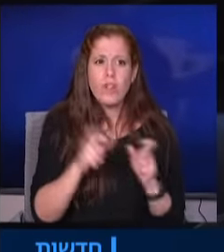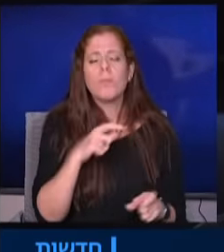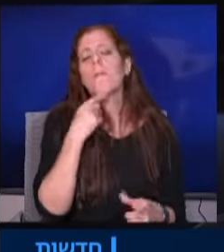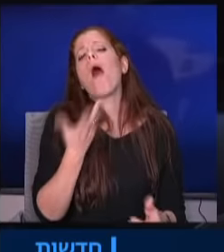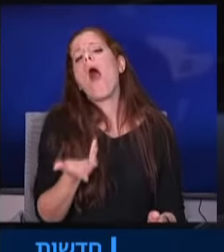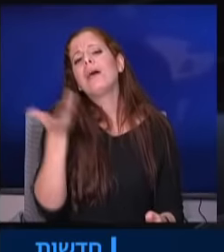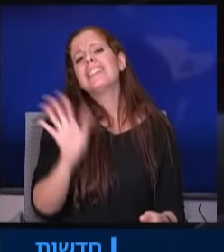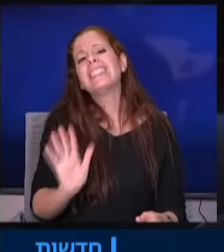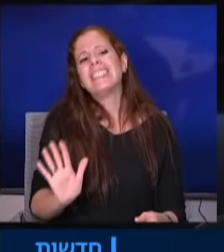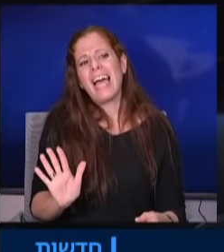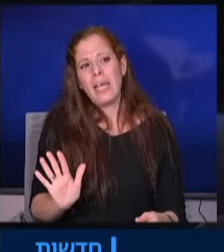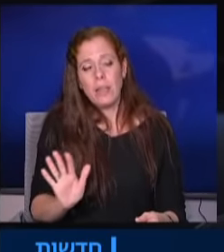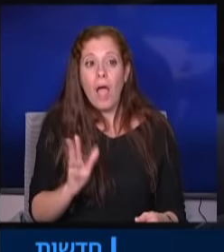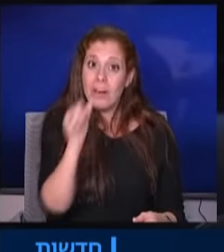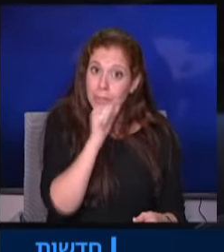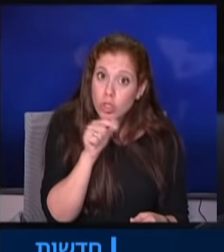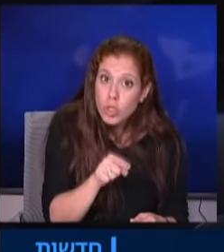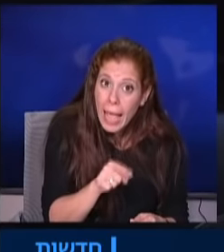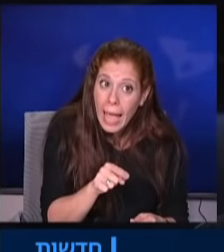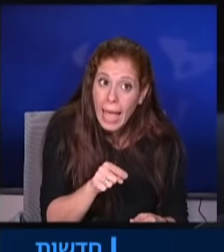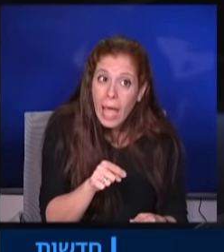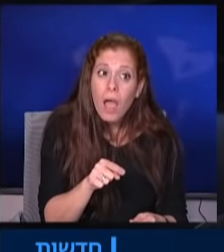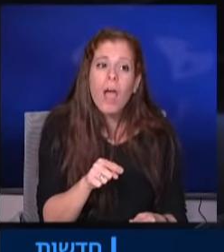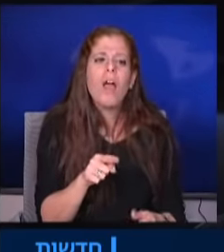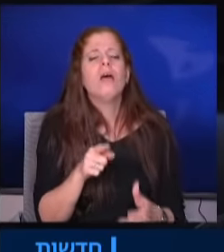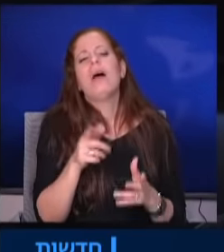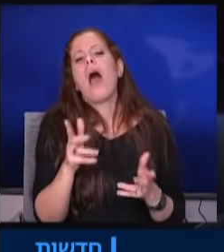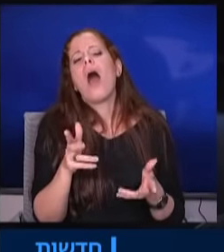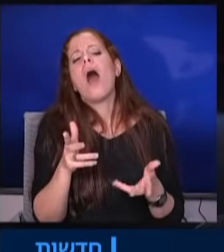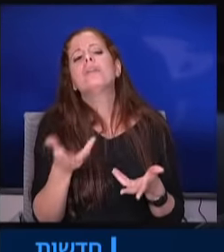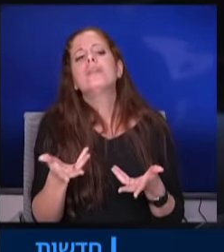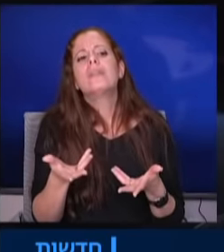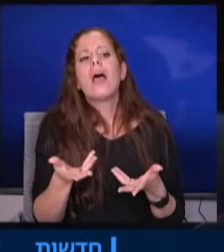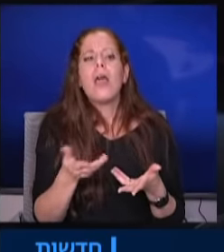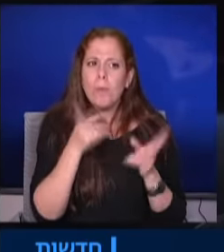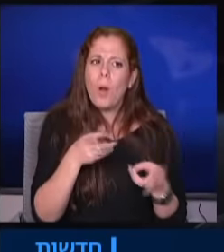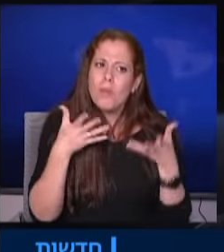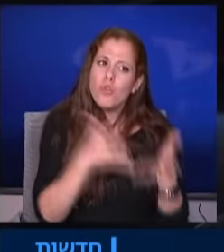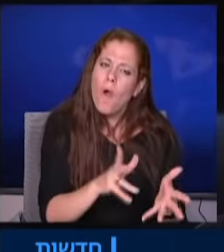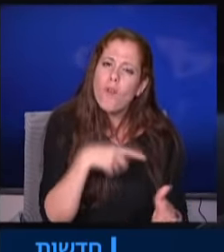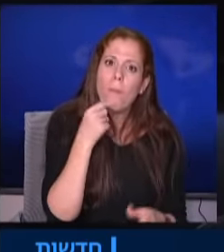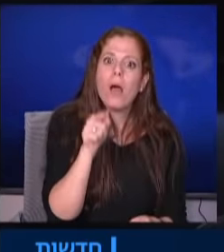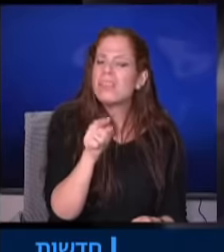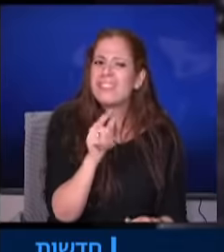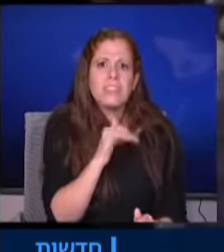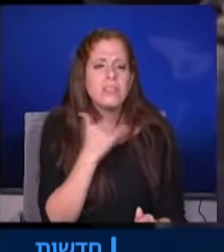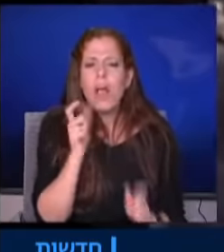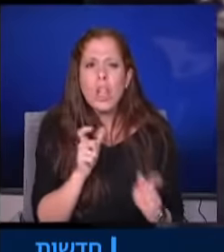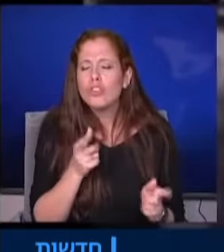movie. But if it's a song, the lobby was very weak, so they can attack it as like, oh, it's gonna kill